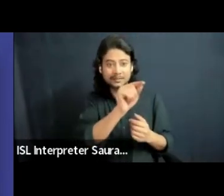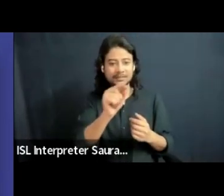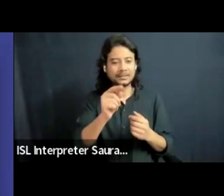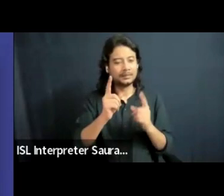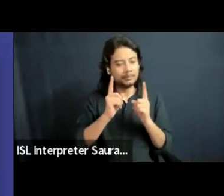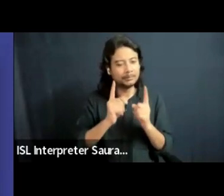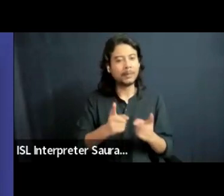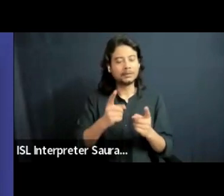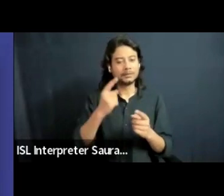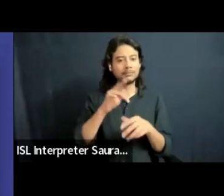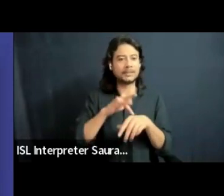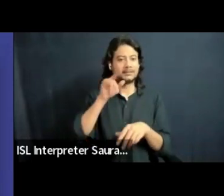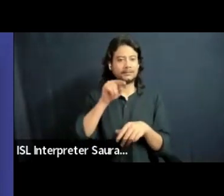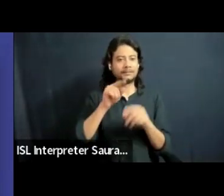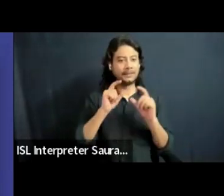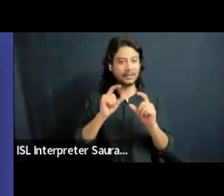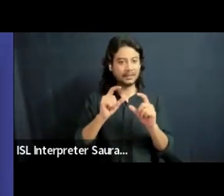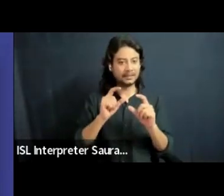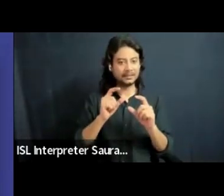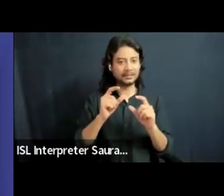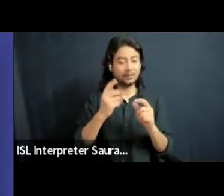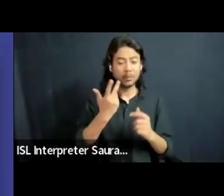a real problem, and we can